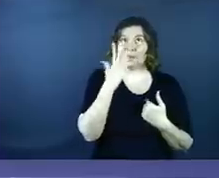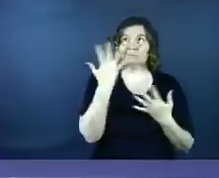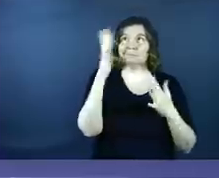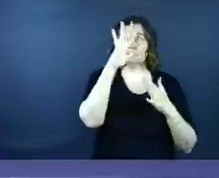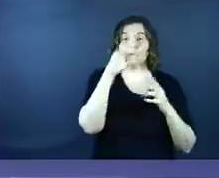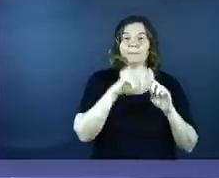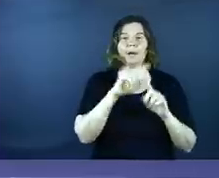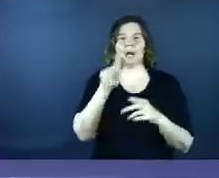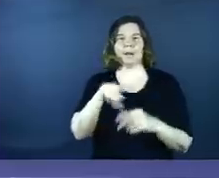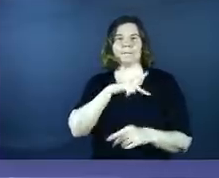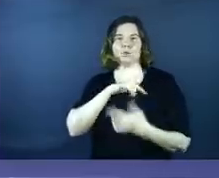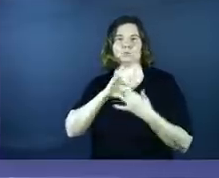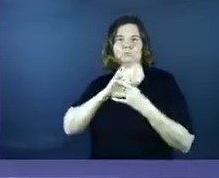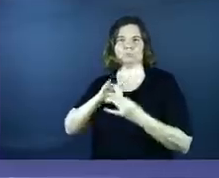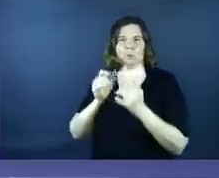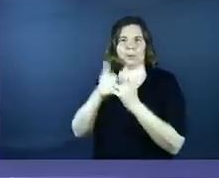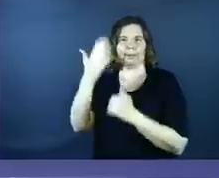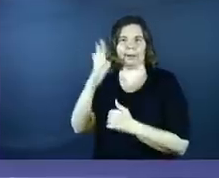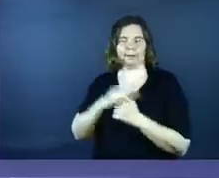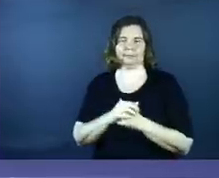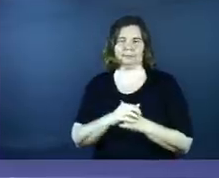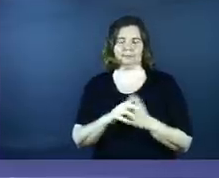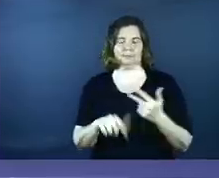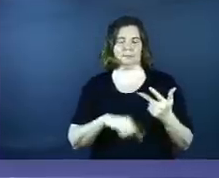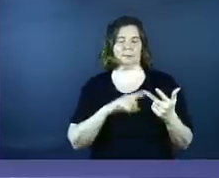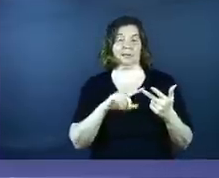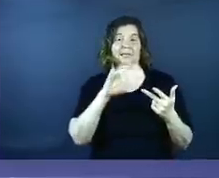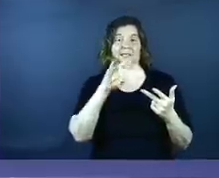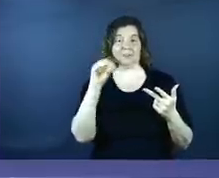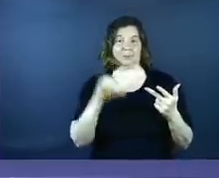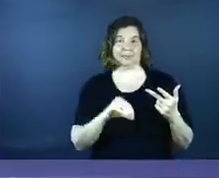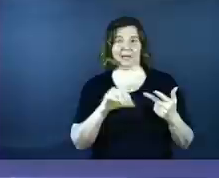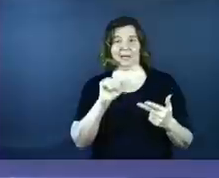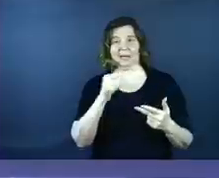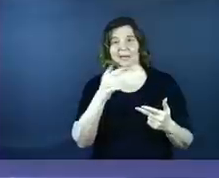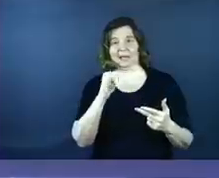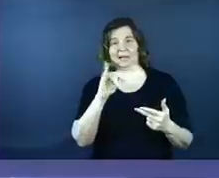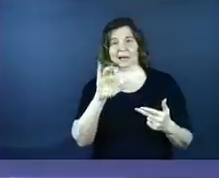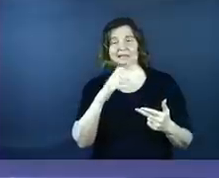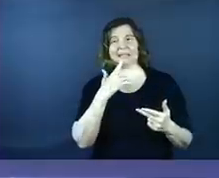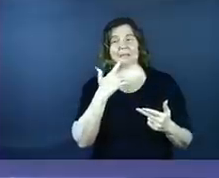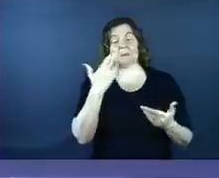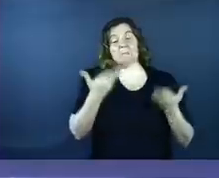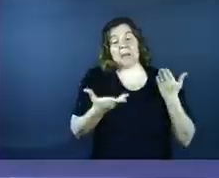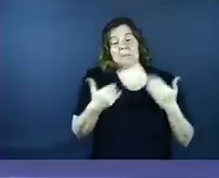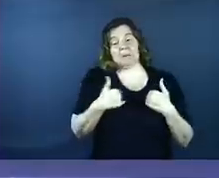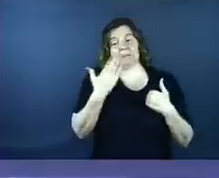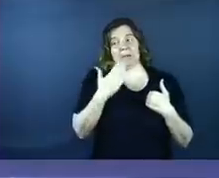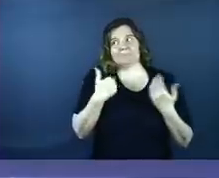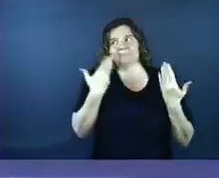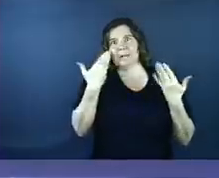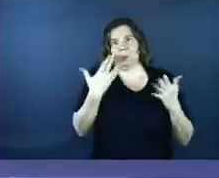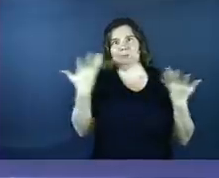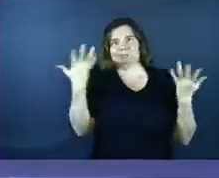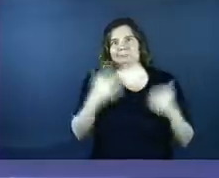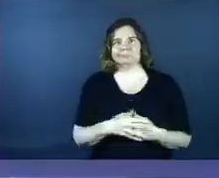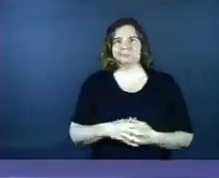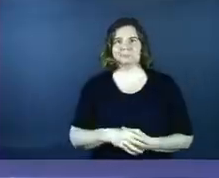but in a personal God. 7% are agnostic and say, maybe there's a God, but I just don't